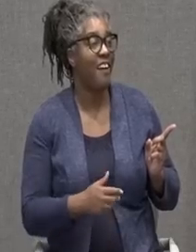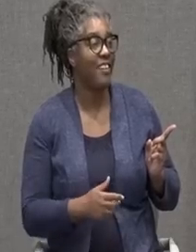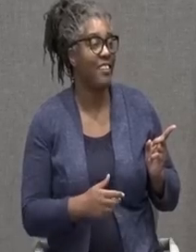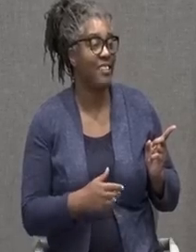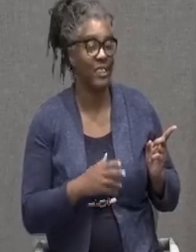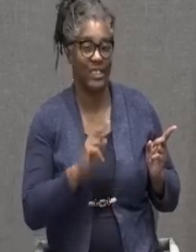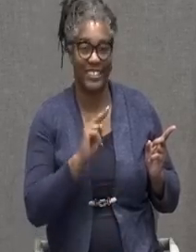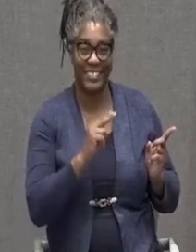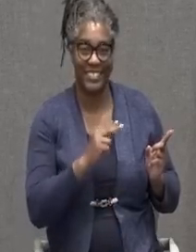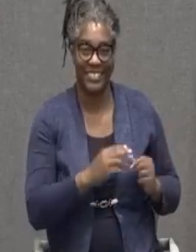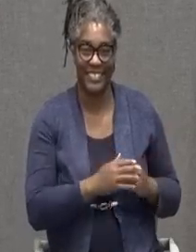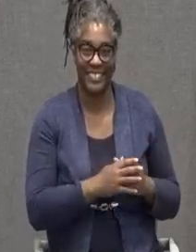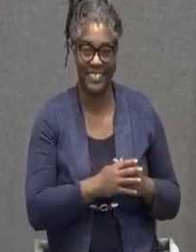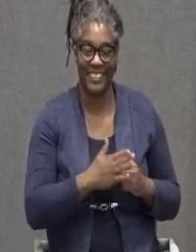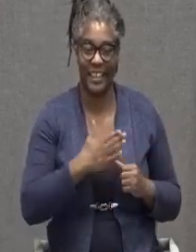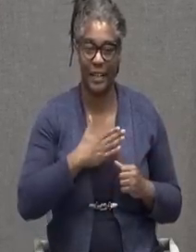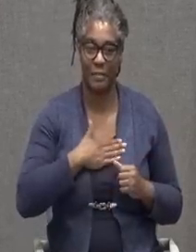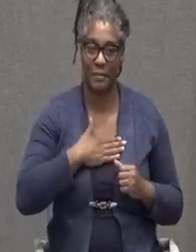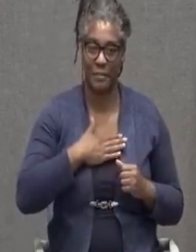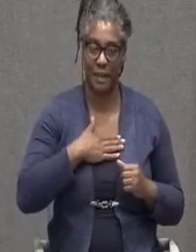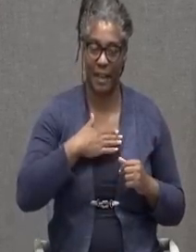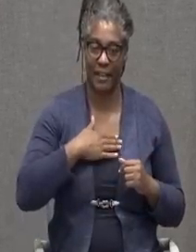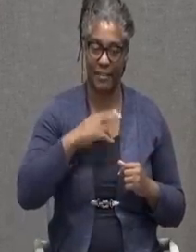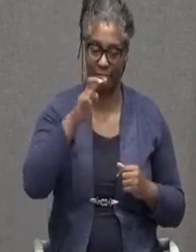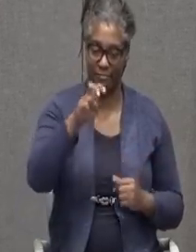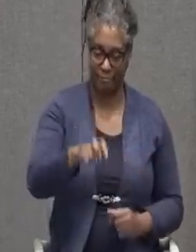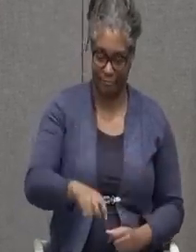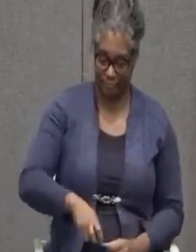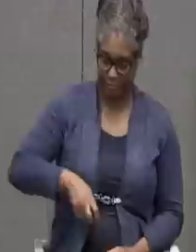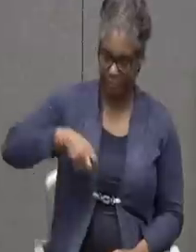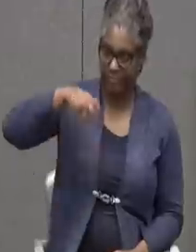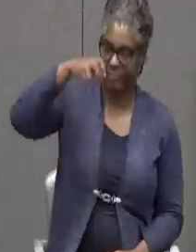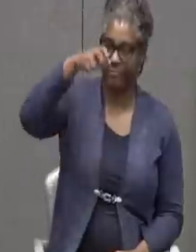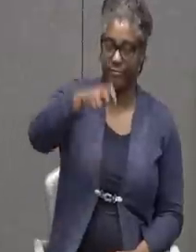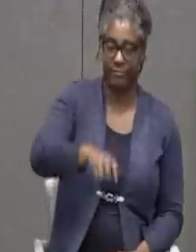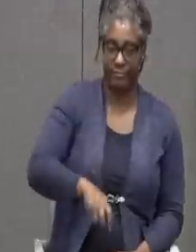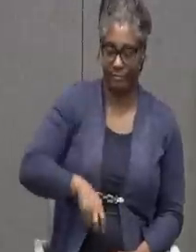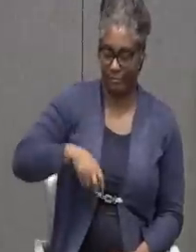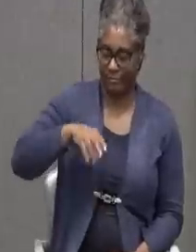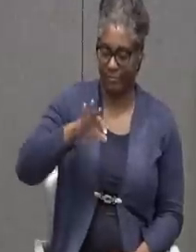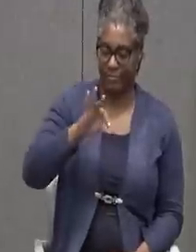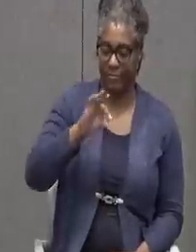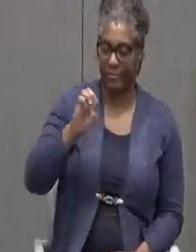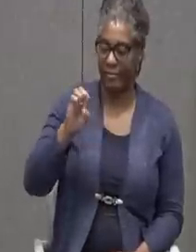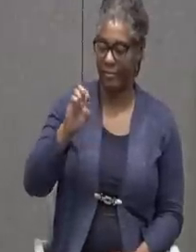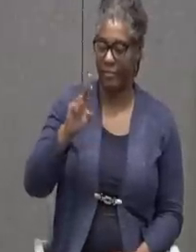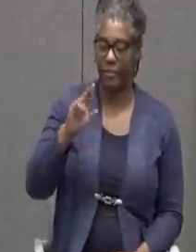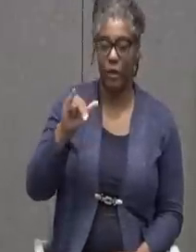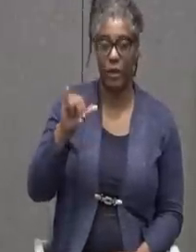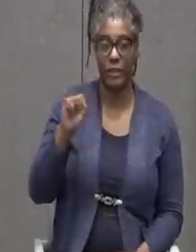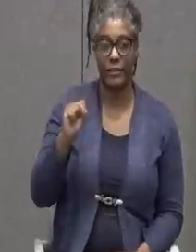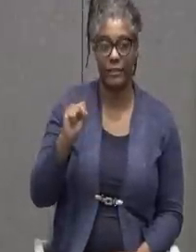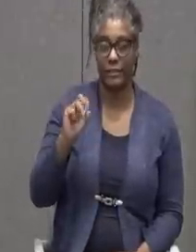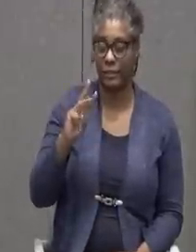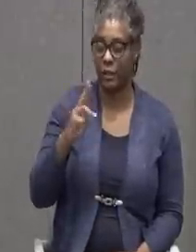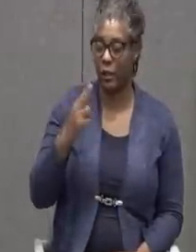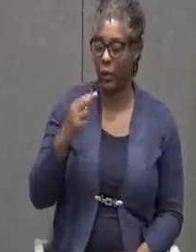There's my Ferris wheel. I'm gonna take this ruler, lay it down,